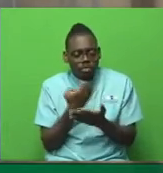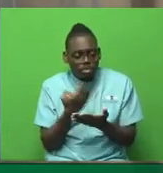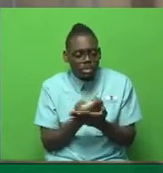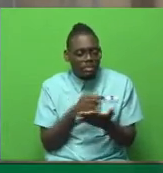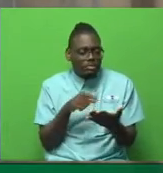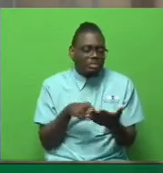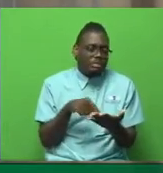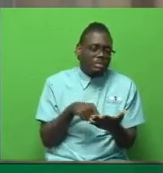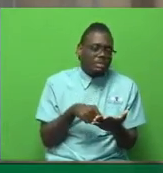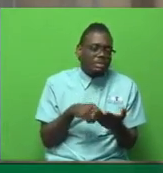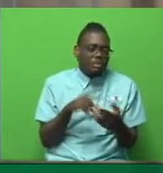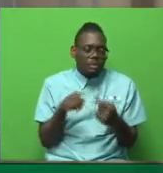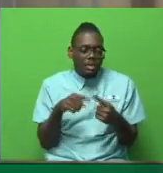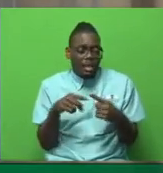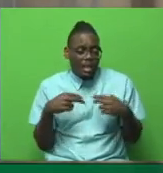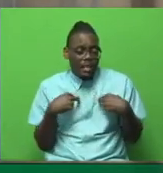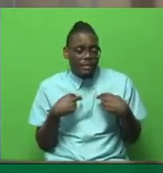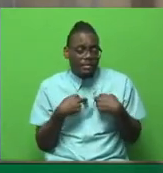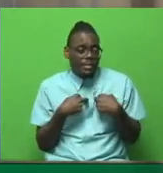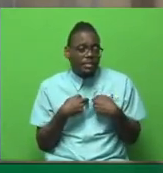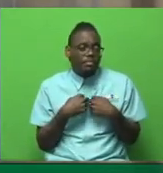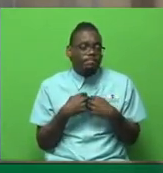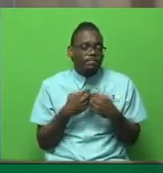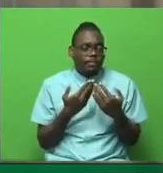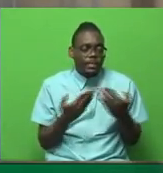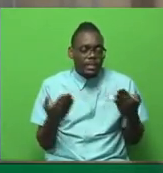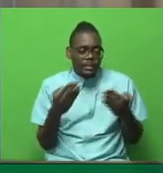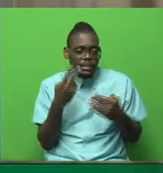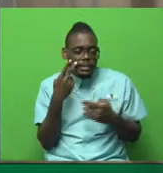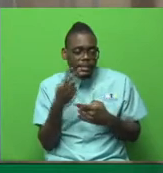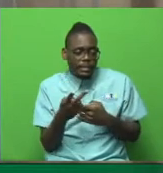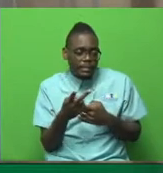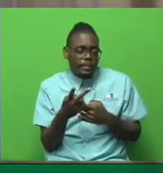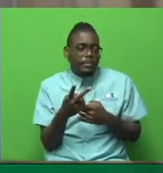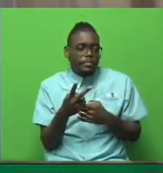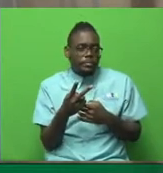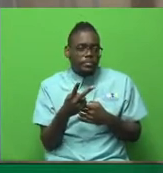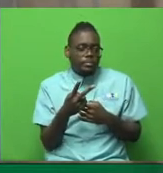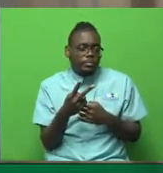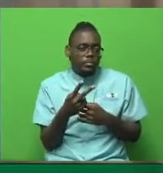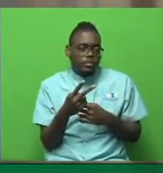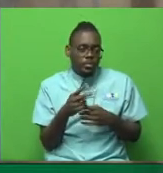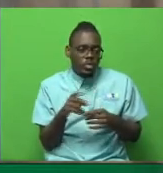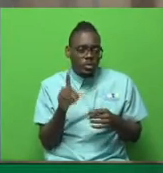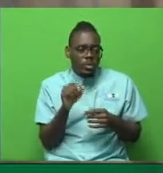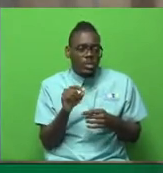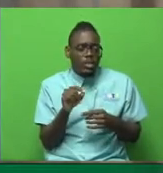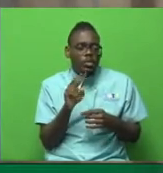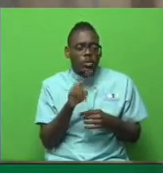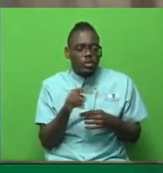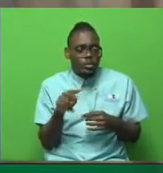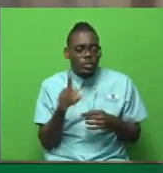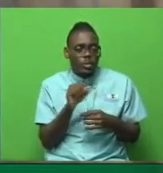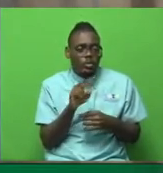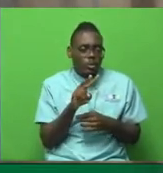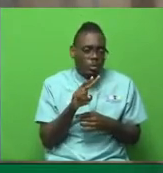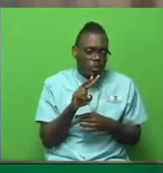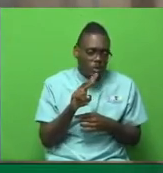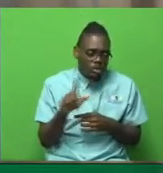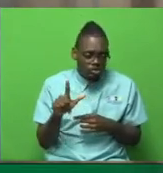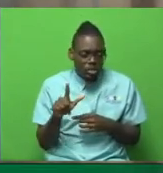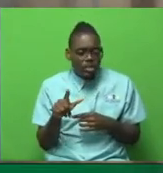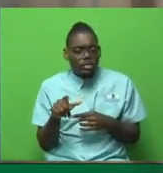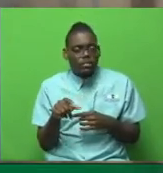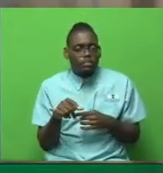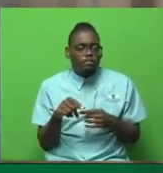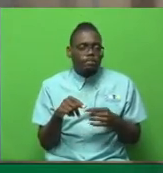the production of oil and gas in 2022 and projected for 2023 is 84 percent of that is